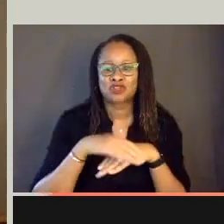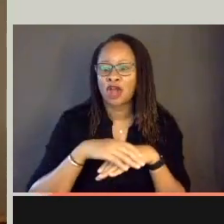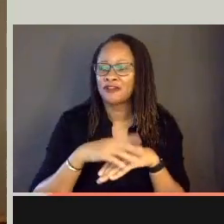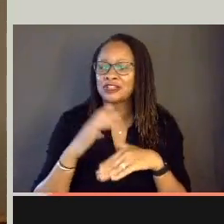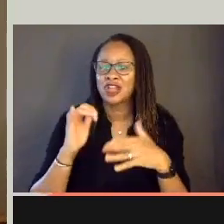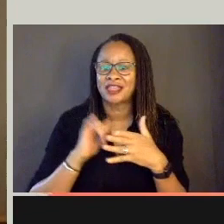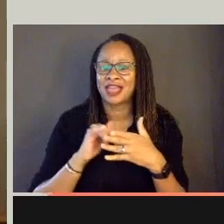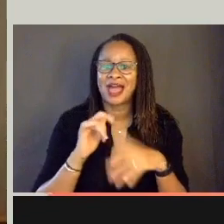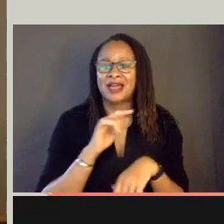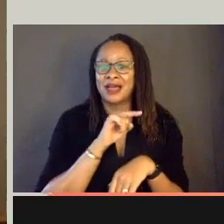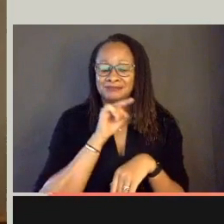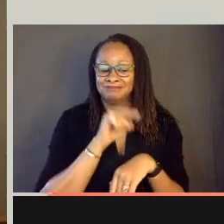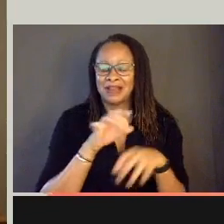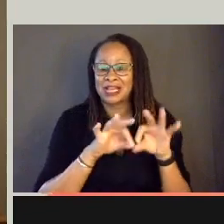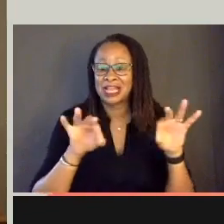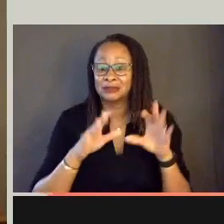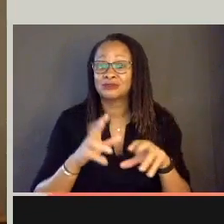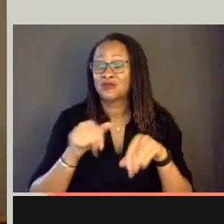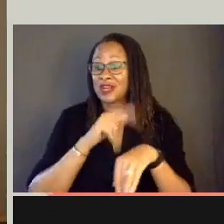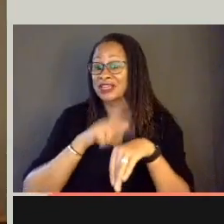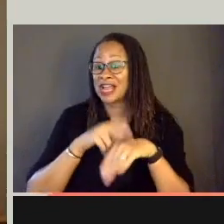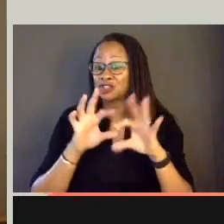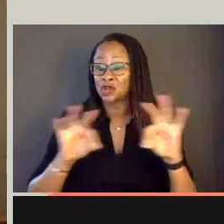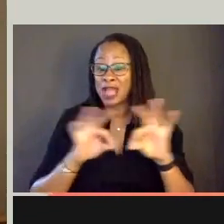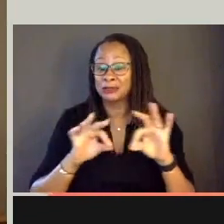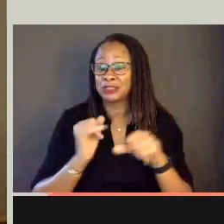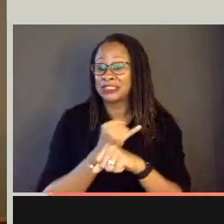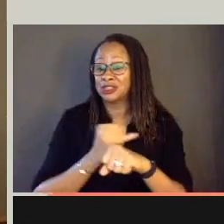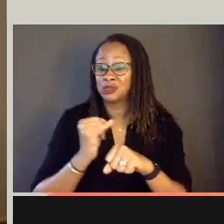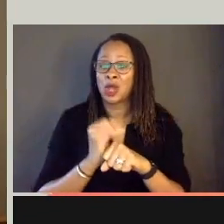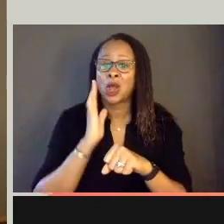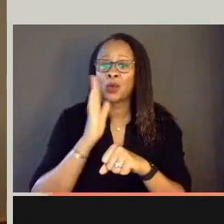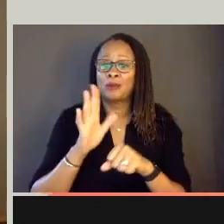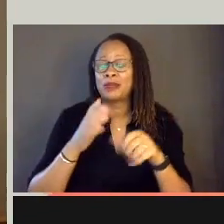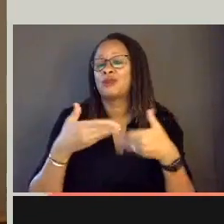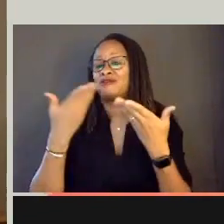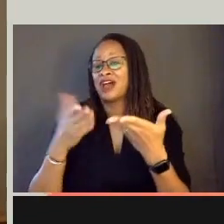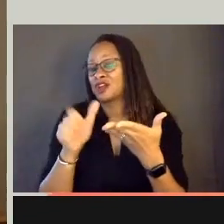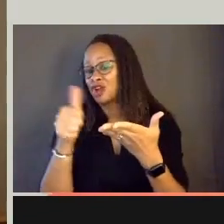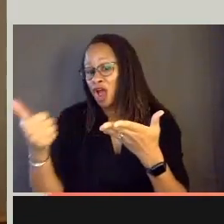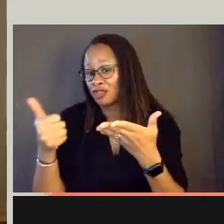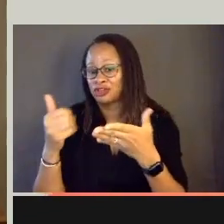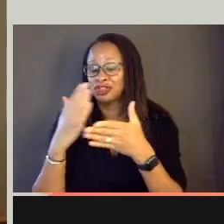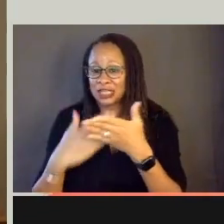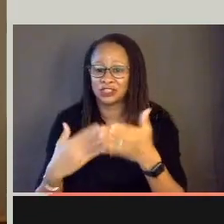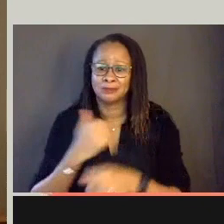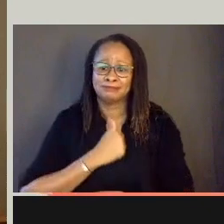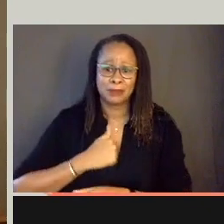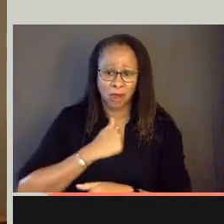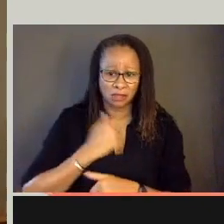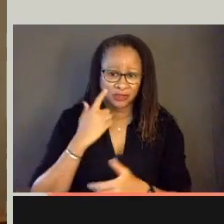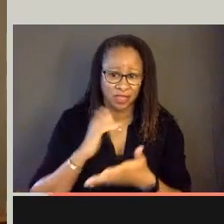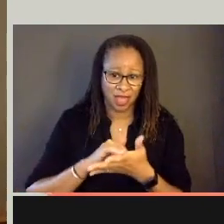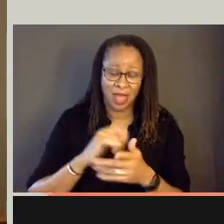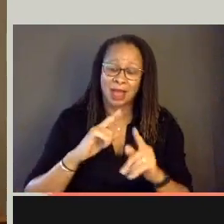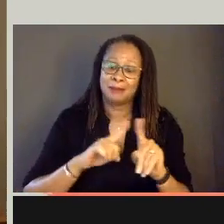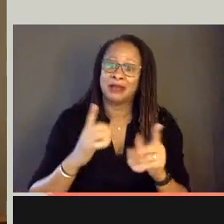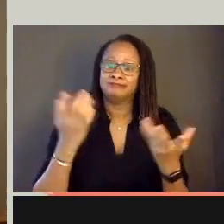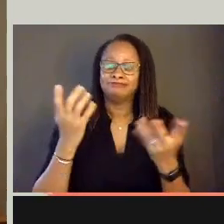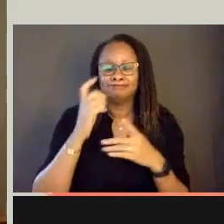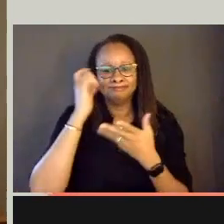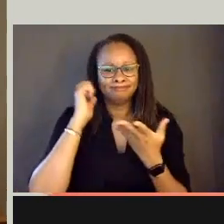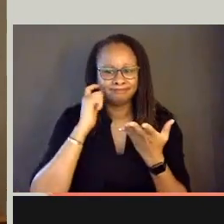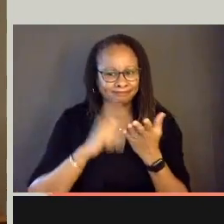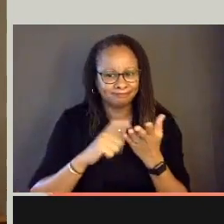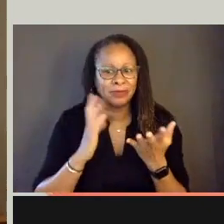the captioners from the National Captioning Institute will be providing in other sessions. So apologize for that, but please note that there will